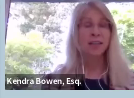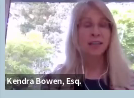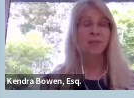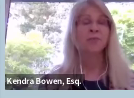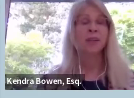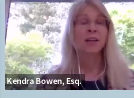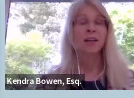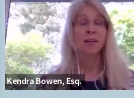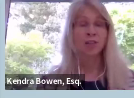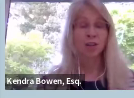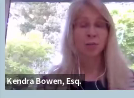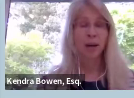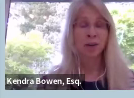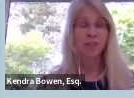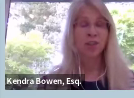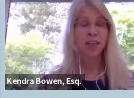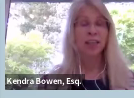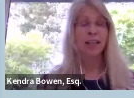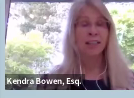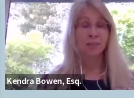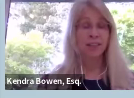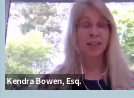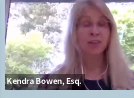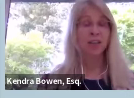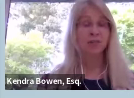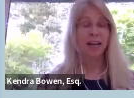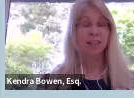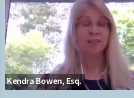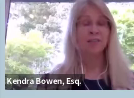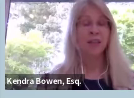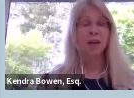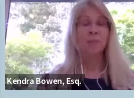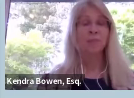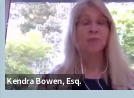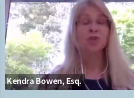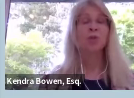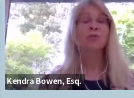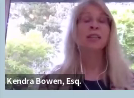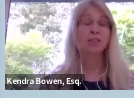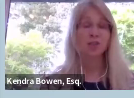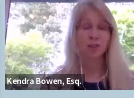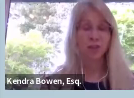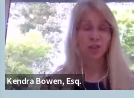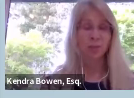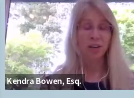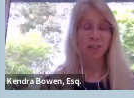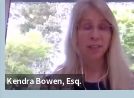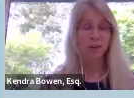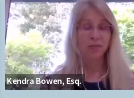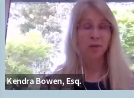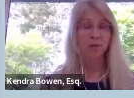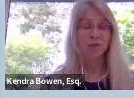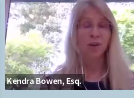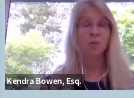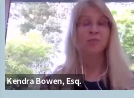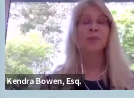prepare the durable power of attorney and advanced healthcare directive to avoid a conservatorship hearing down